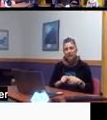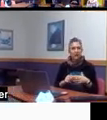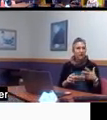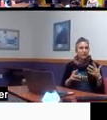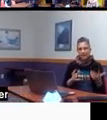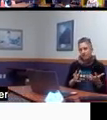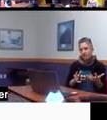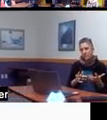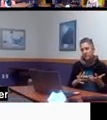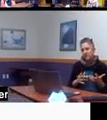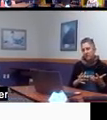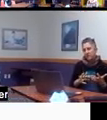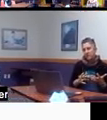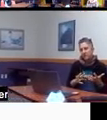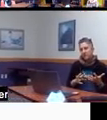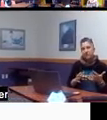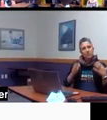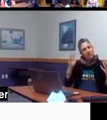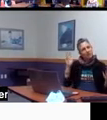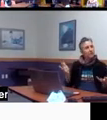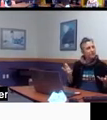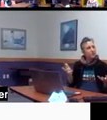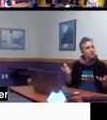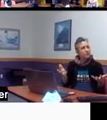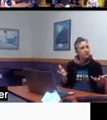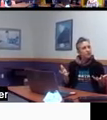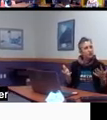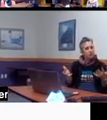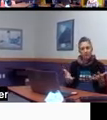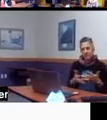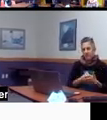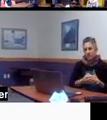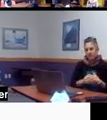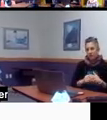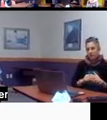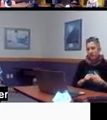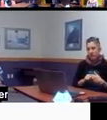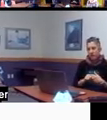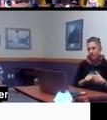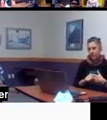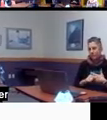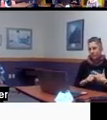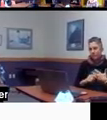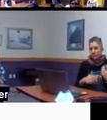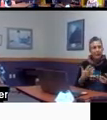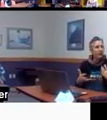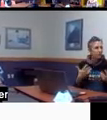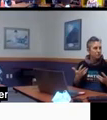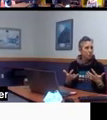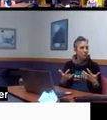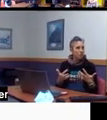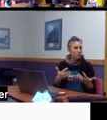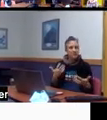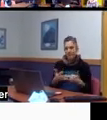I thought that advocates could be really mindful of this potential for re-traumatization and help the patient